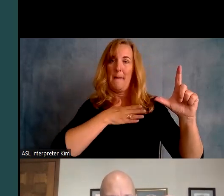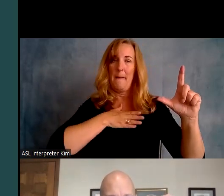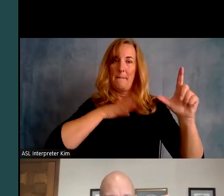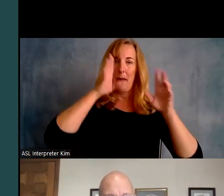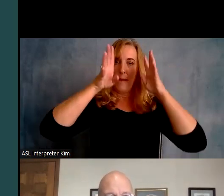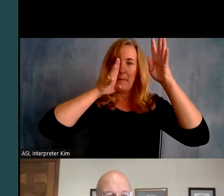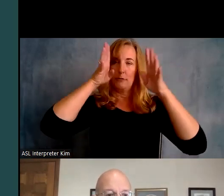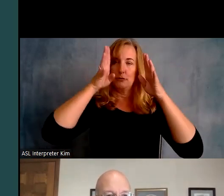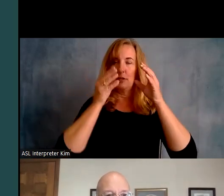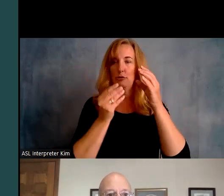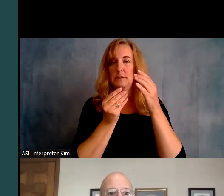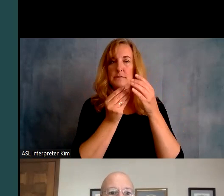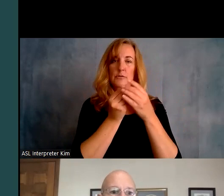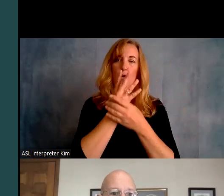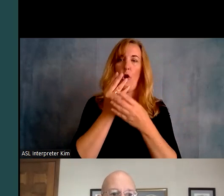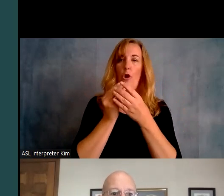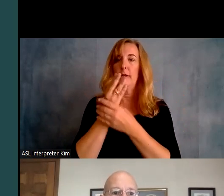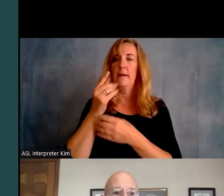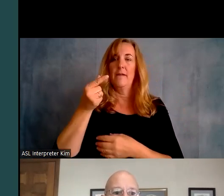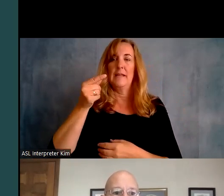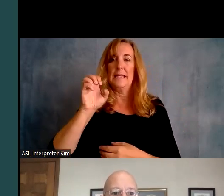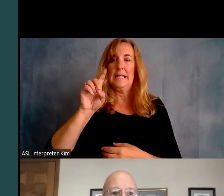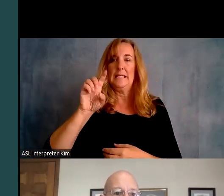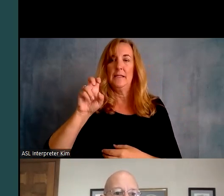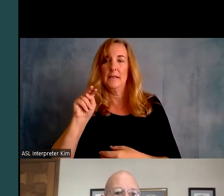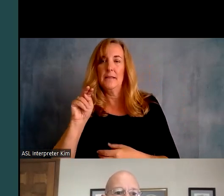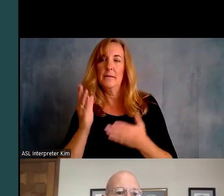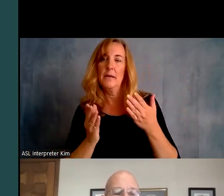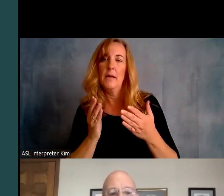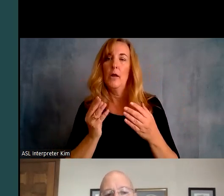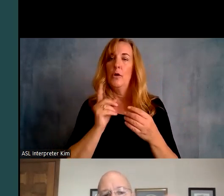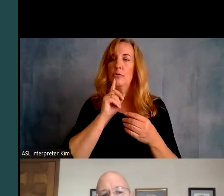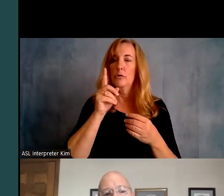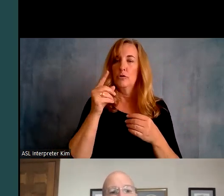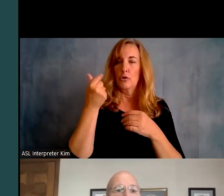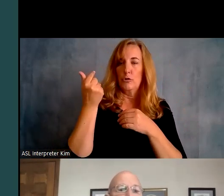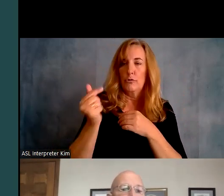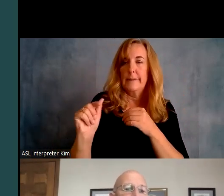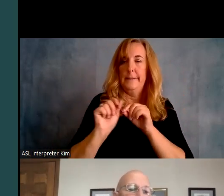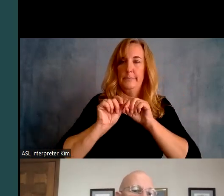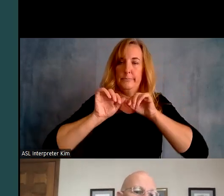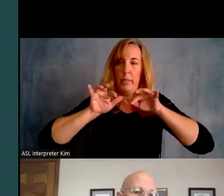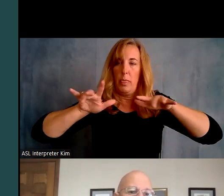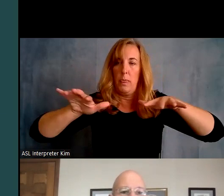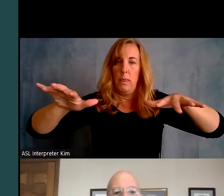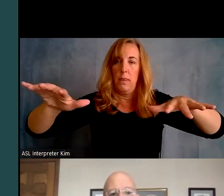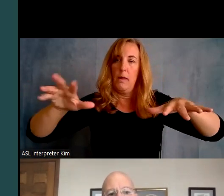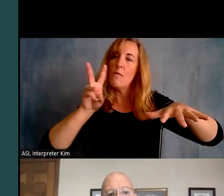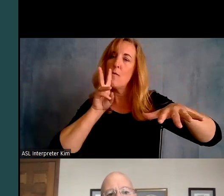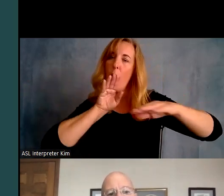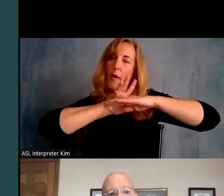Eden. It's lush, green, there's a waterfall, verdant growth,